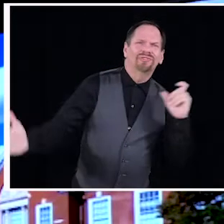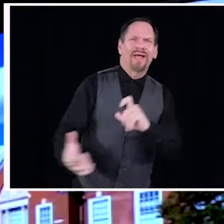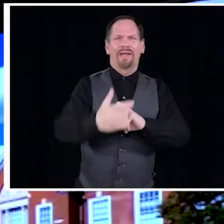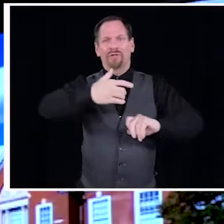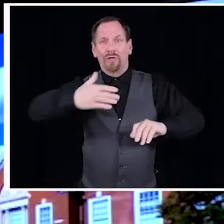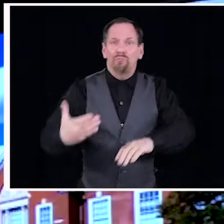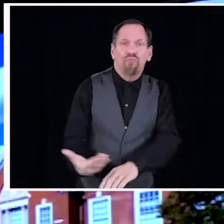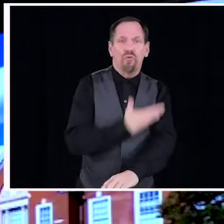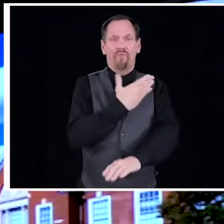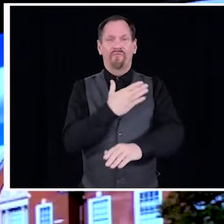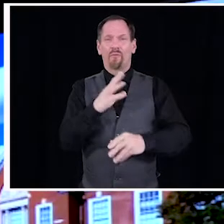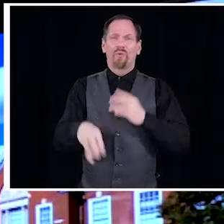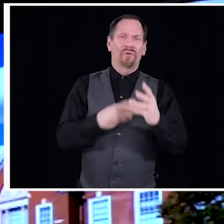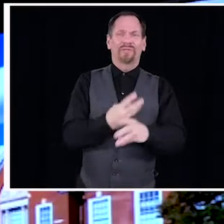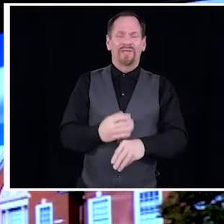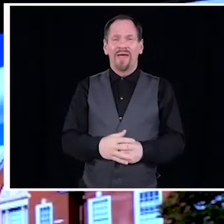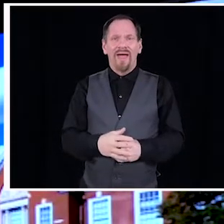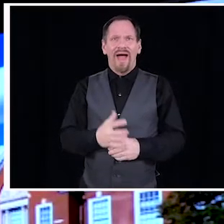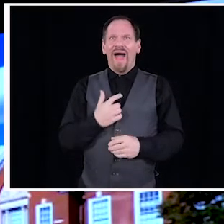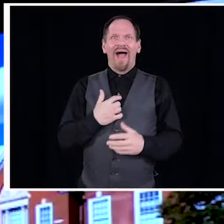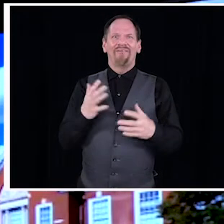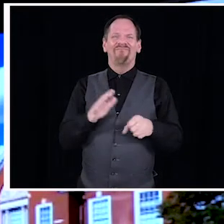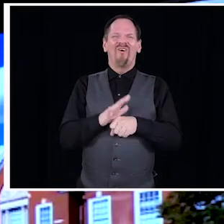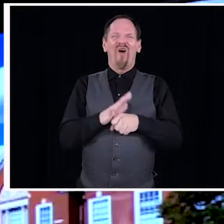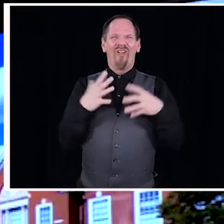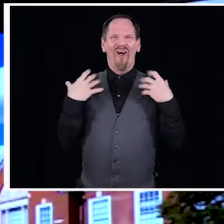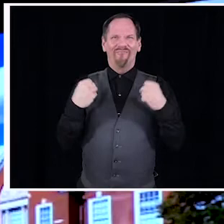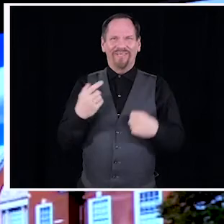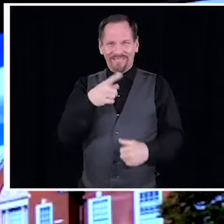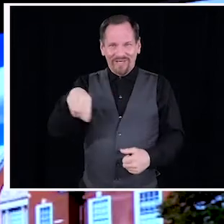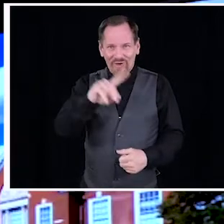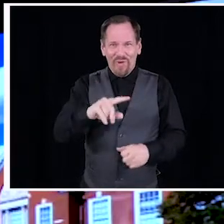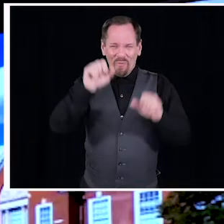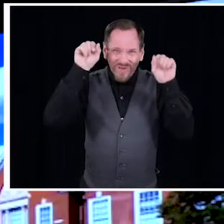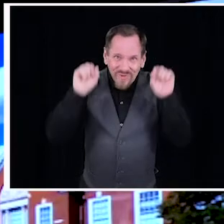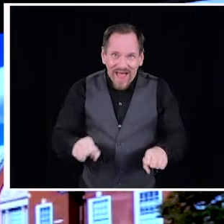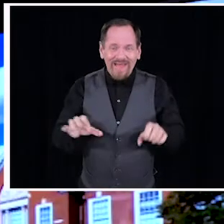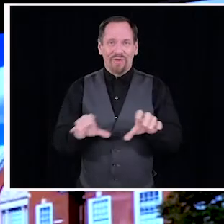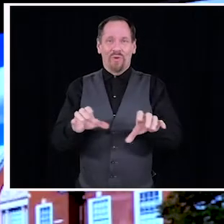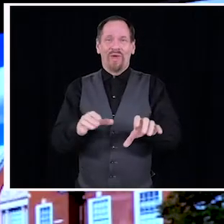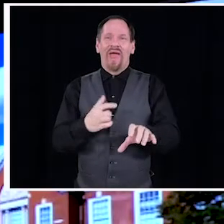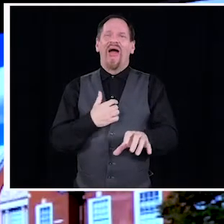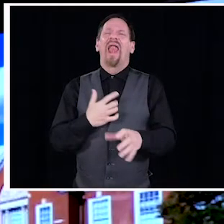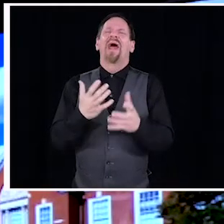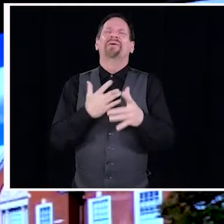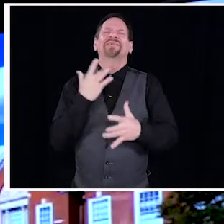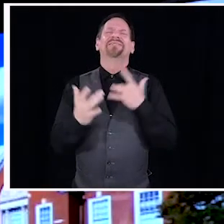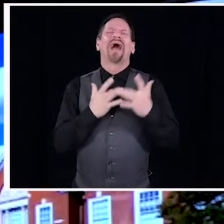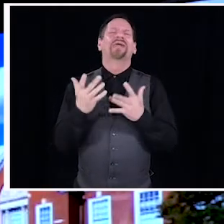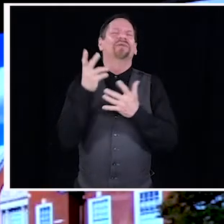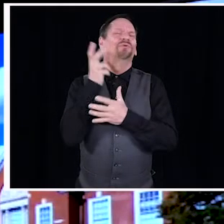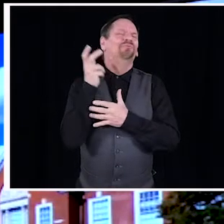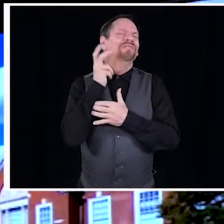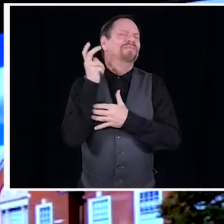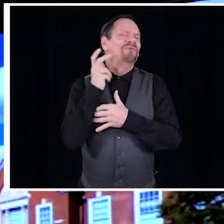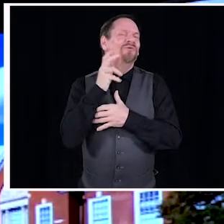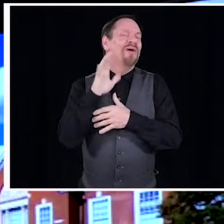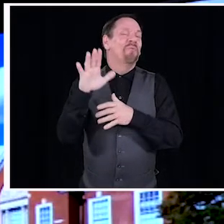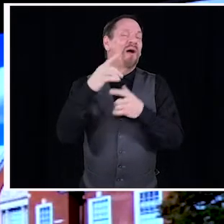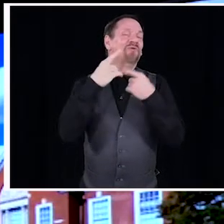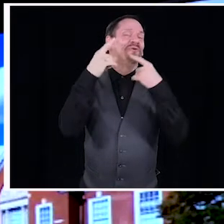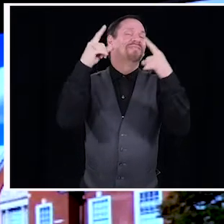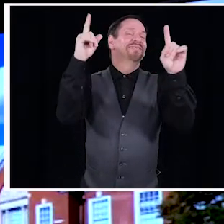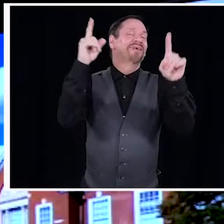future. I have tremendous confidence in you and what you can do, and I cannot wait to learn about your achievements in the years to